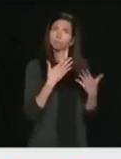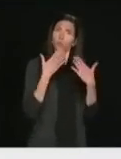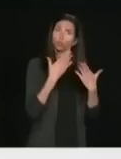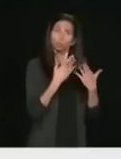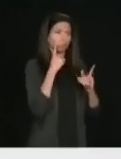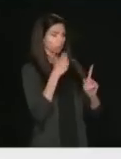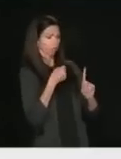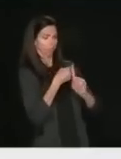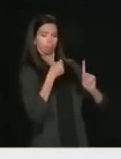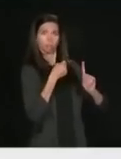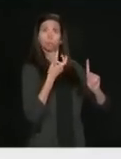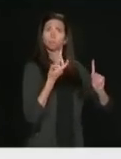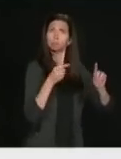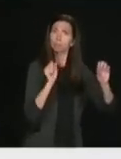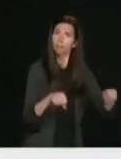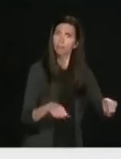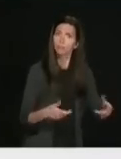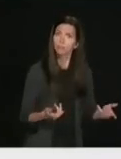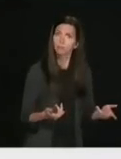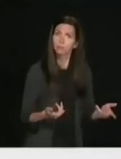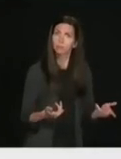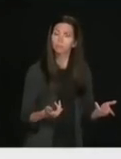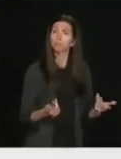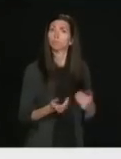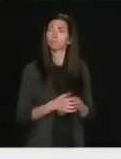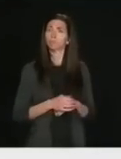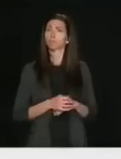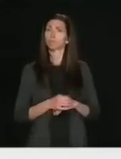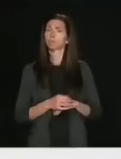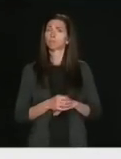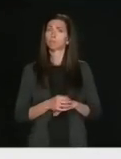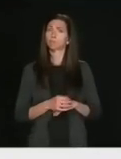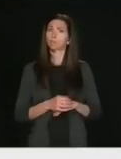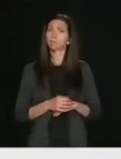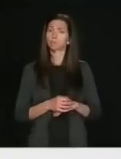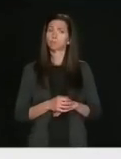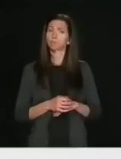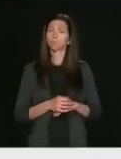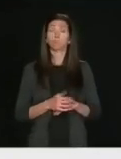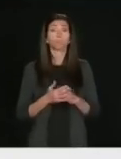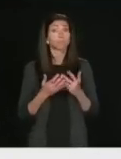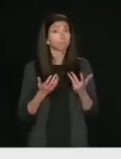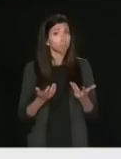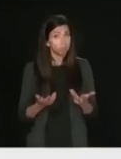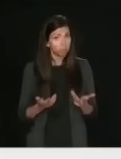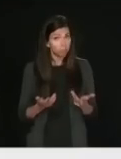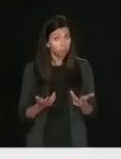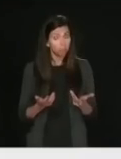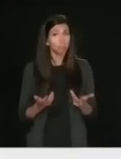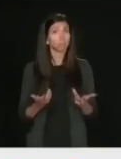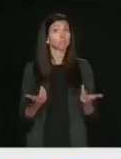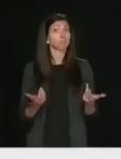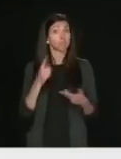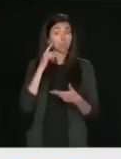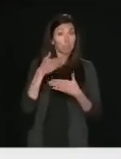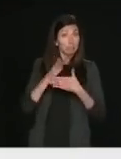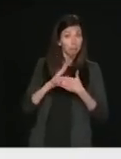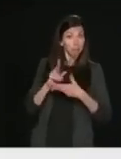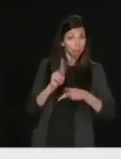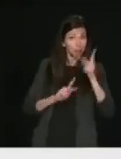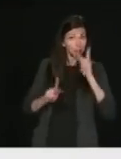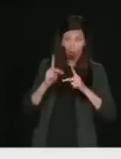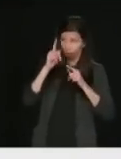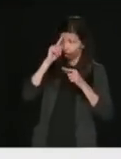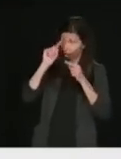world, and not a goal in itself. As far as those who don't agree with our